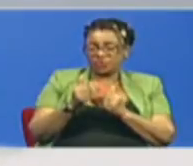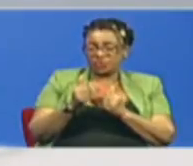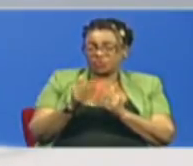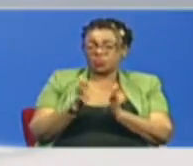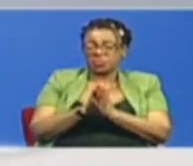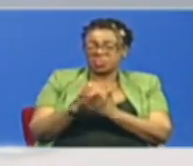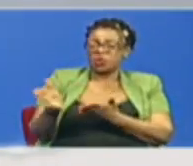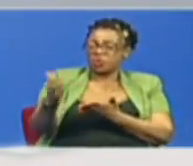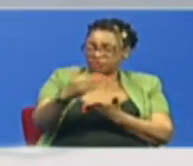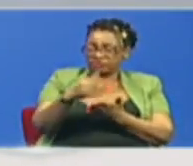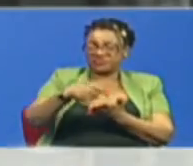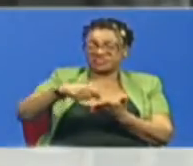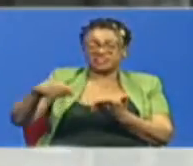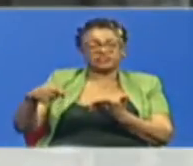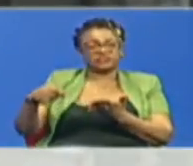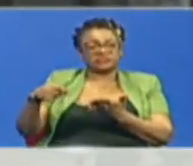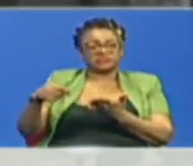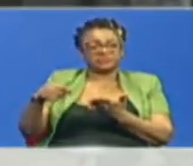of signatures.